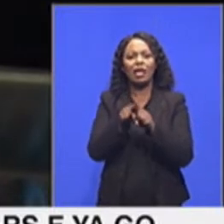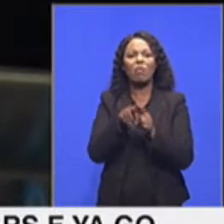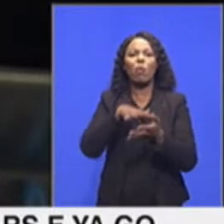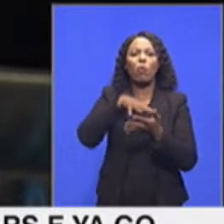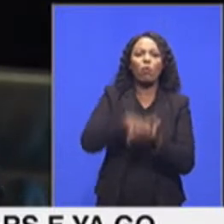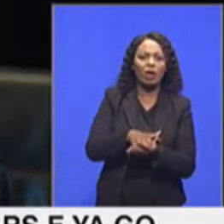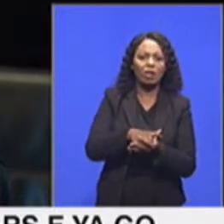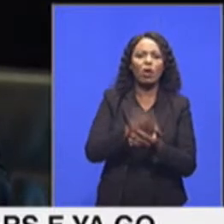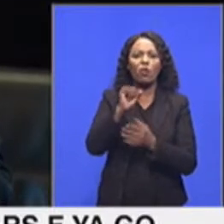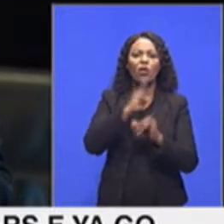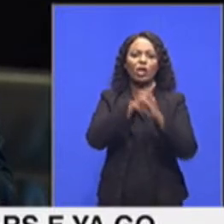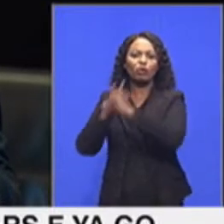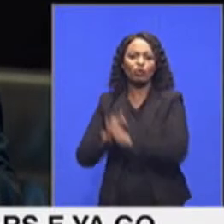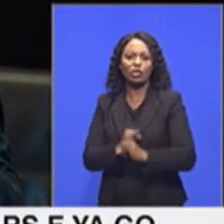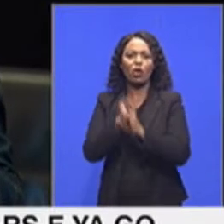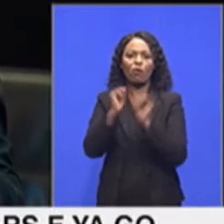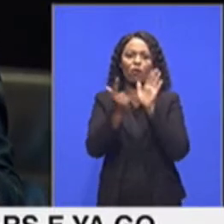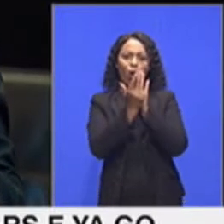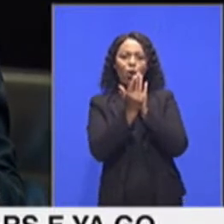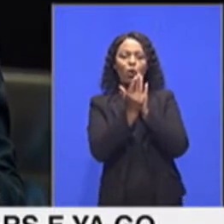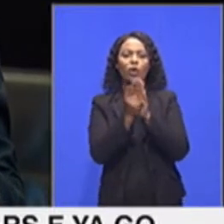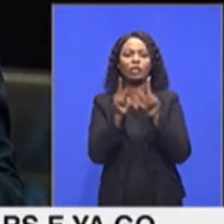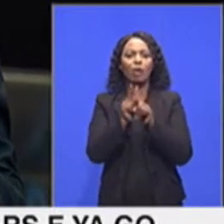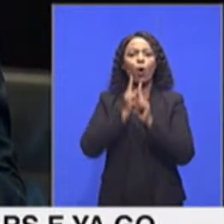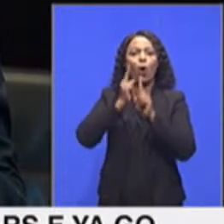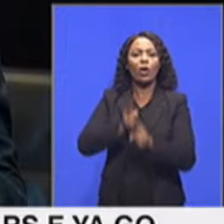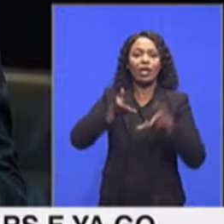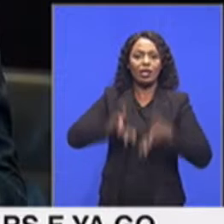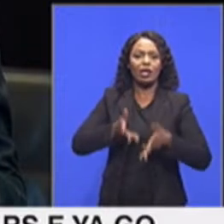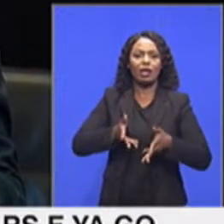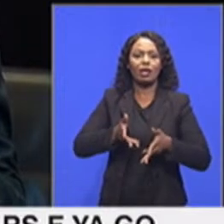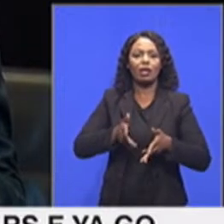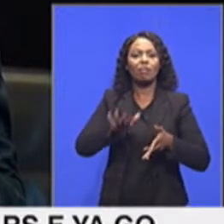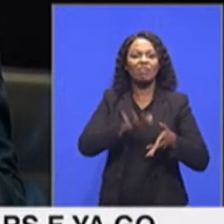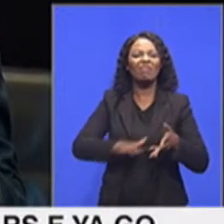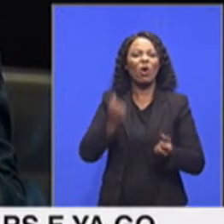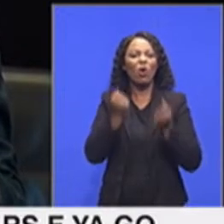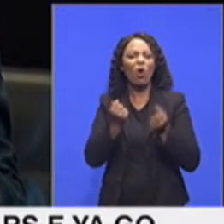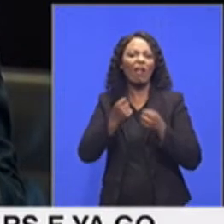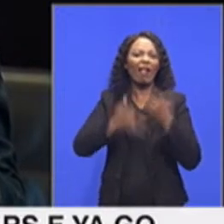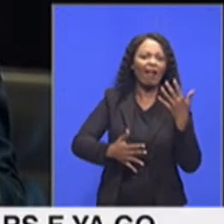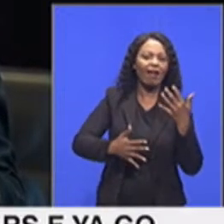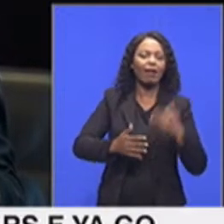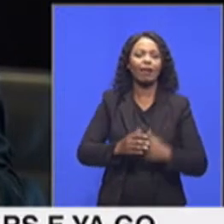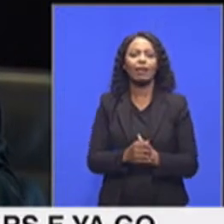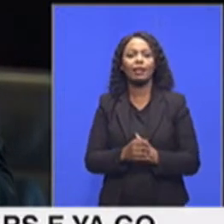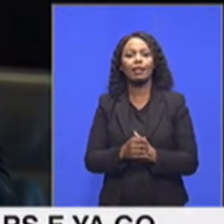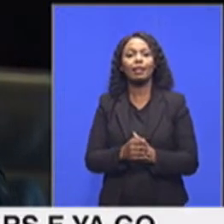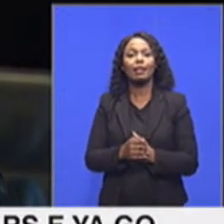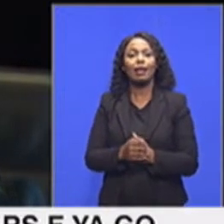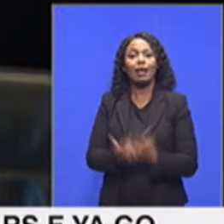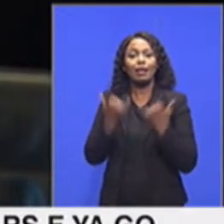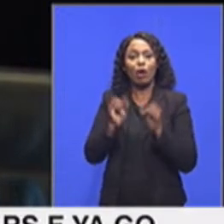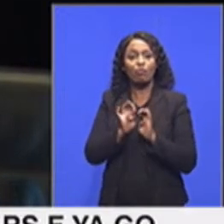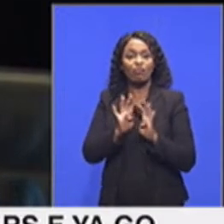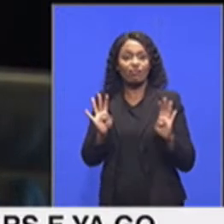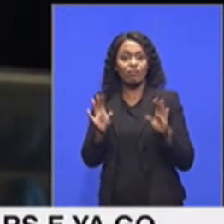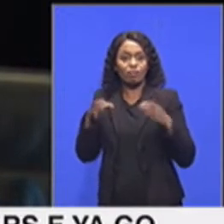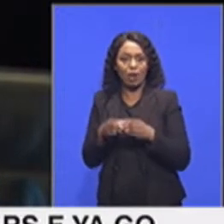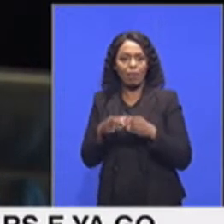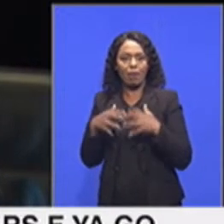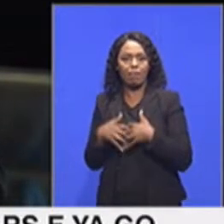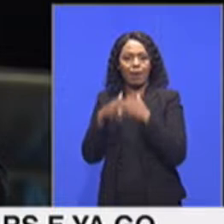the institutions of law and order in our country. The FATF plenary will make its decision later this